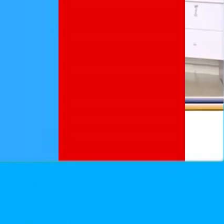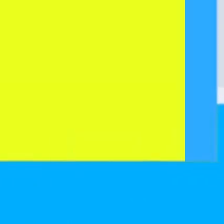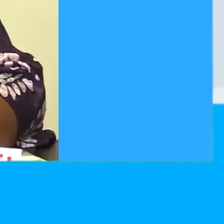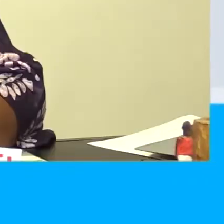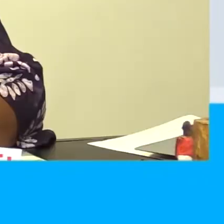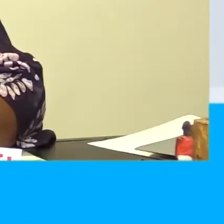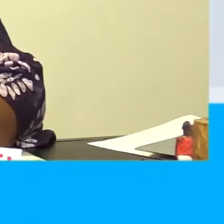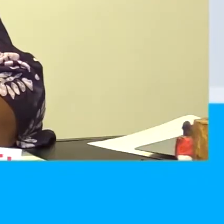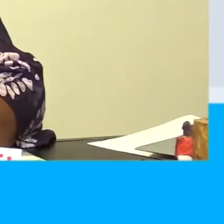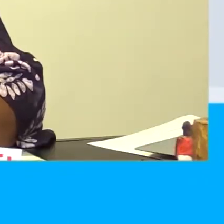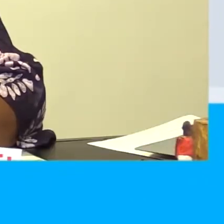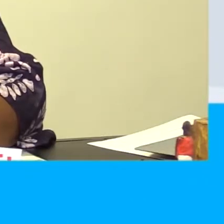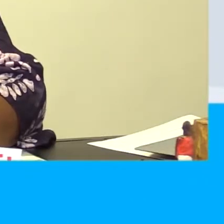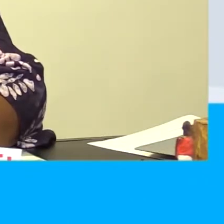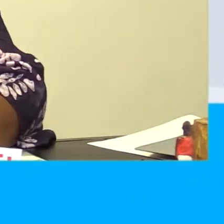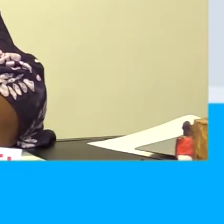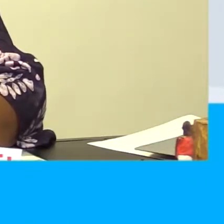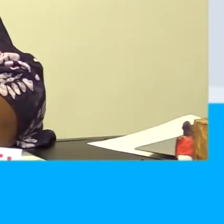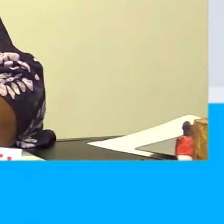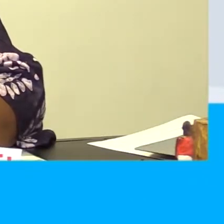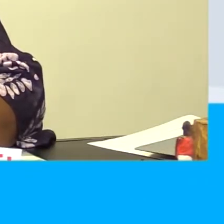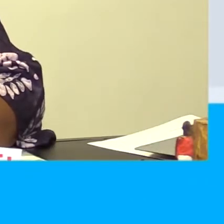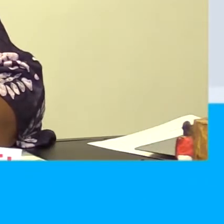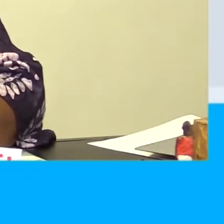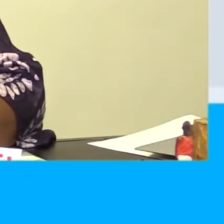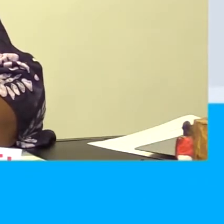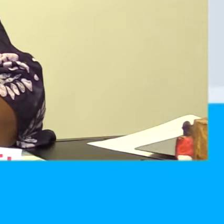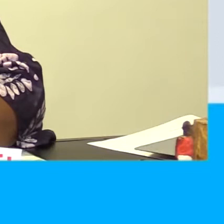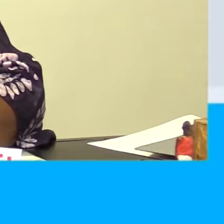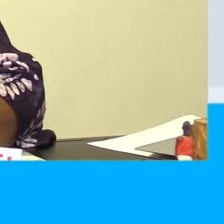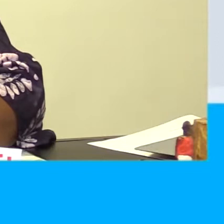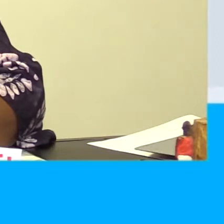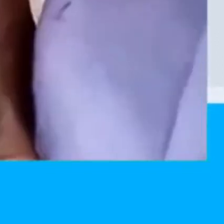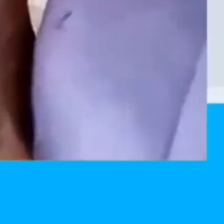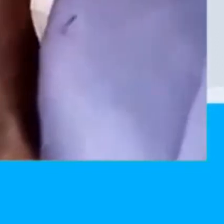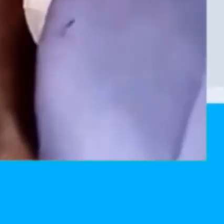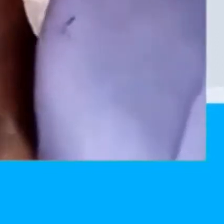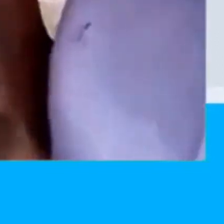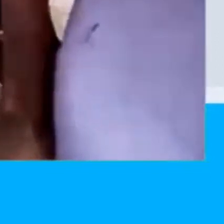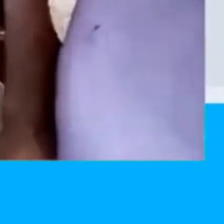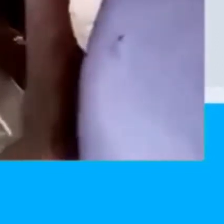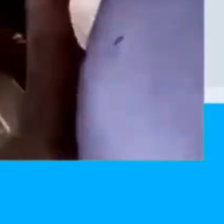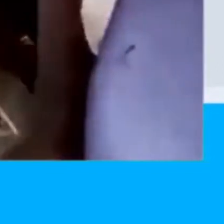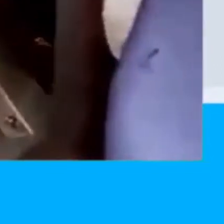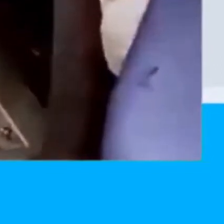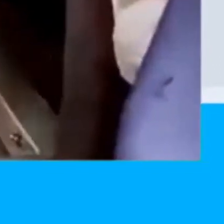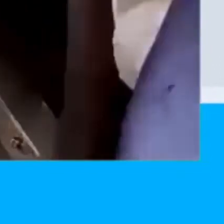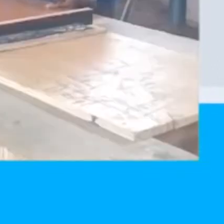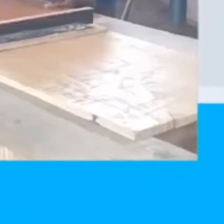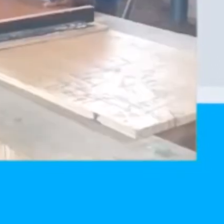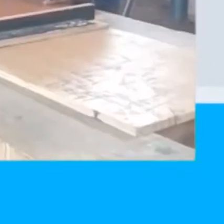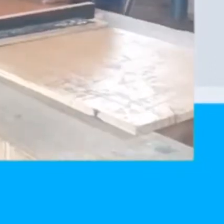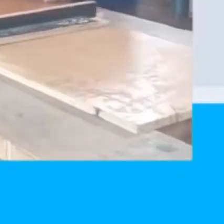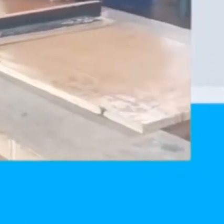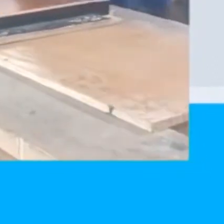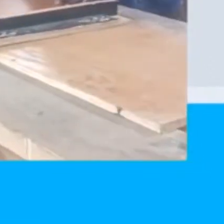School is not just about academic subjects alone. School is also about co-curricular activities. School is engagement with fun. School